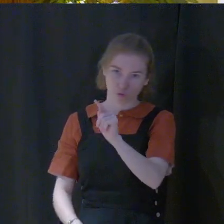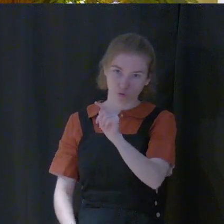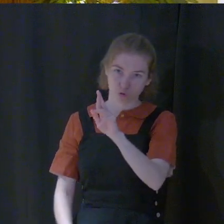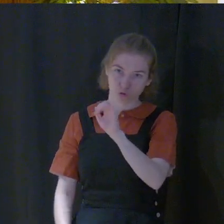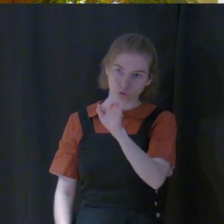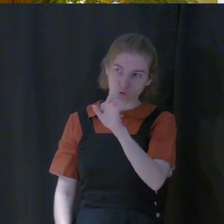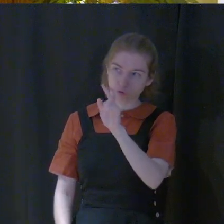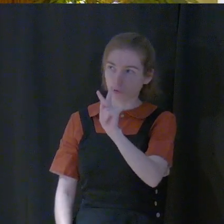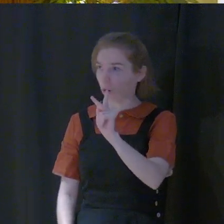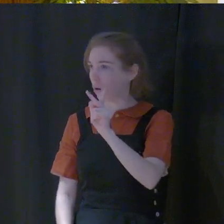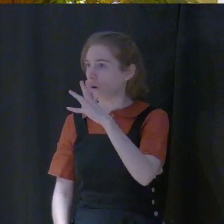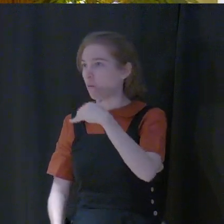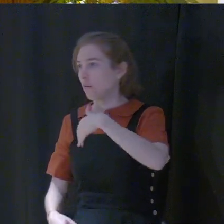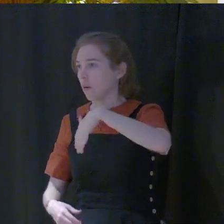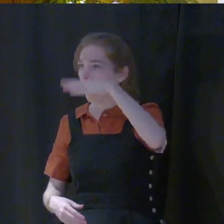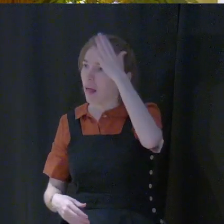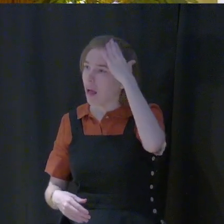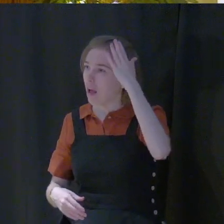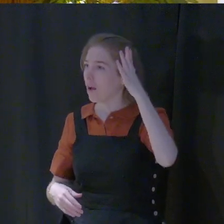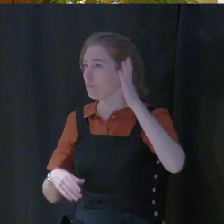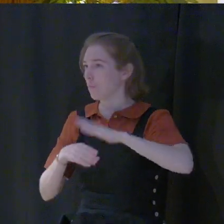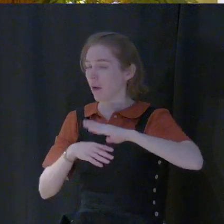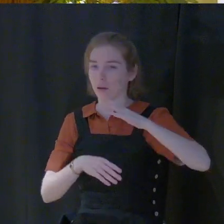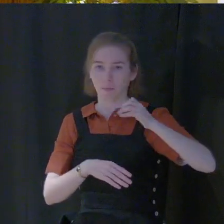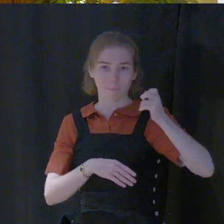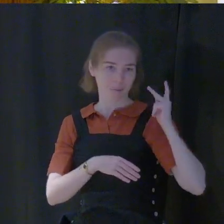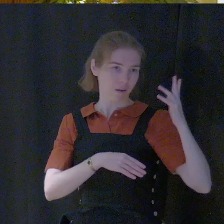Golf hats in my rear window.